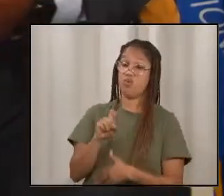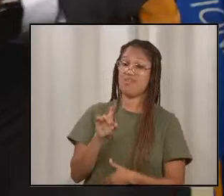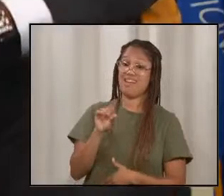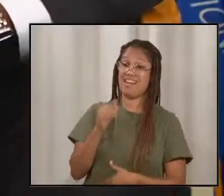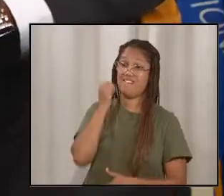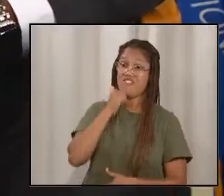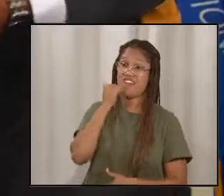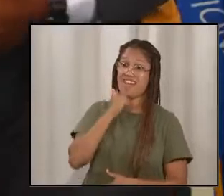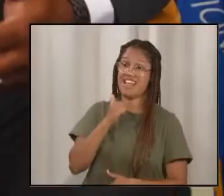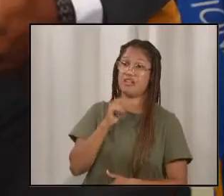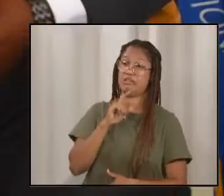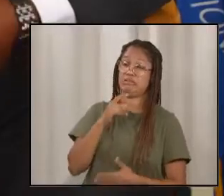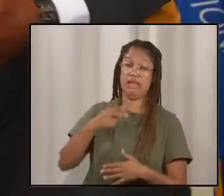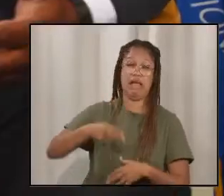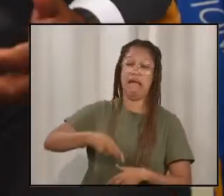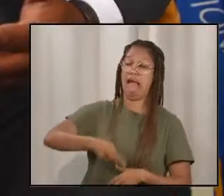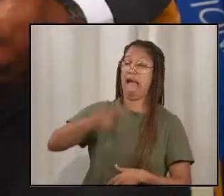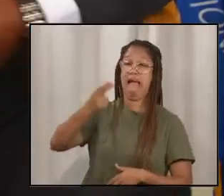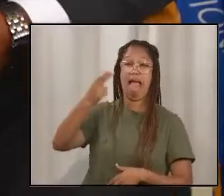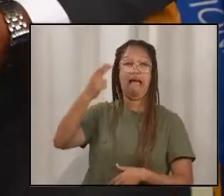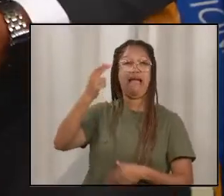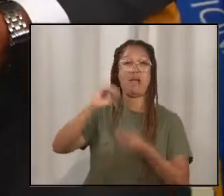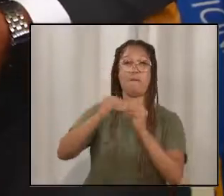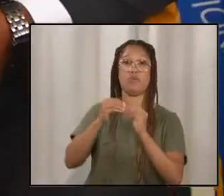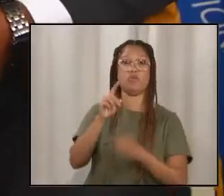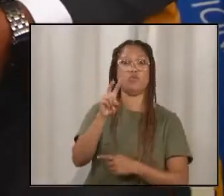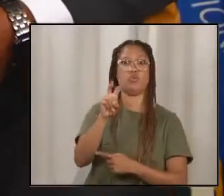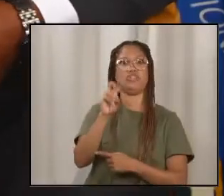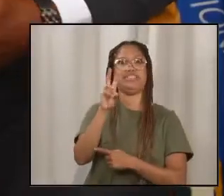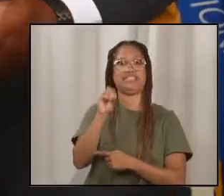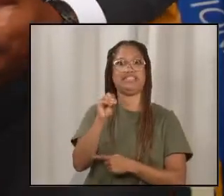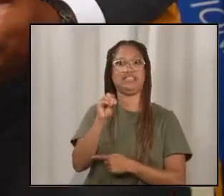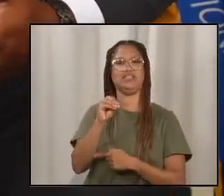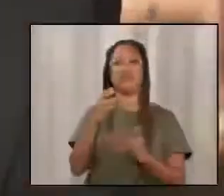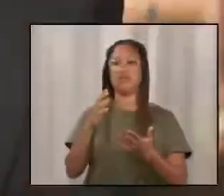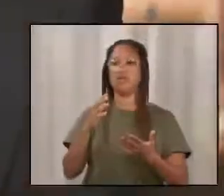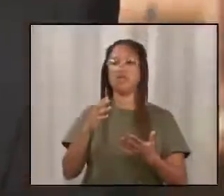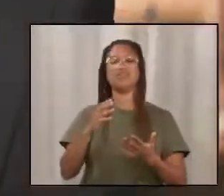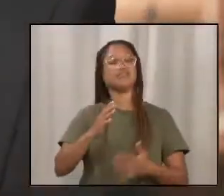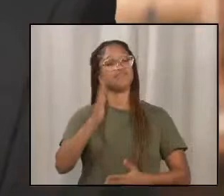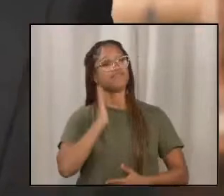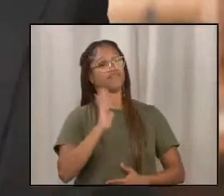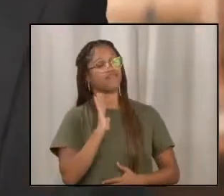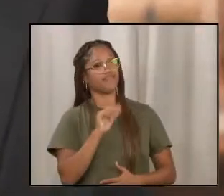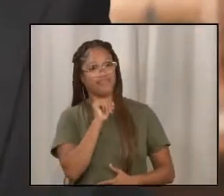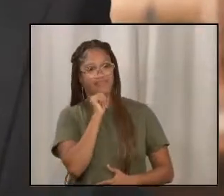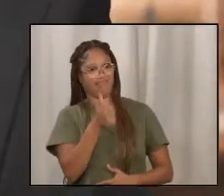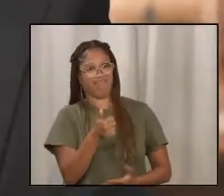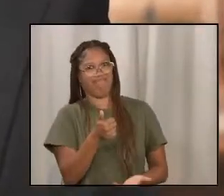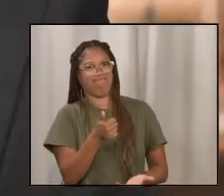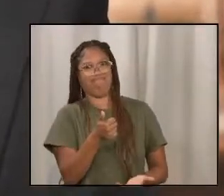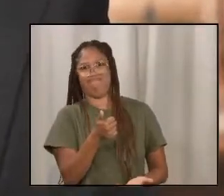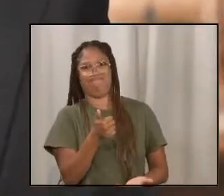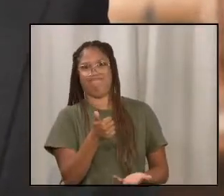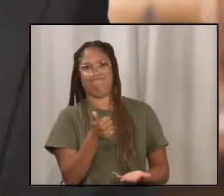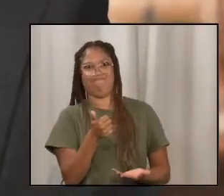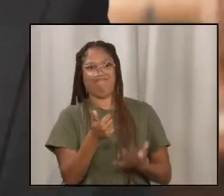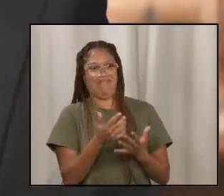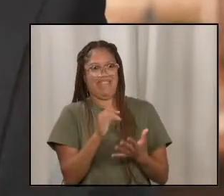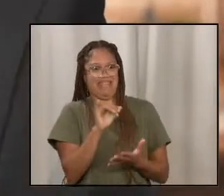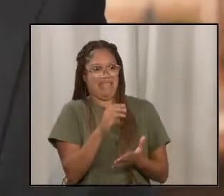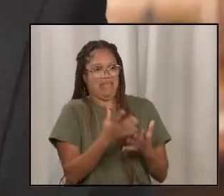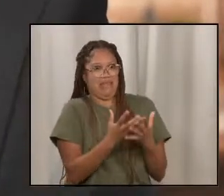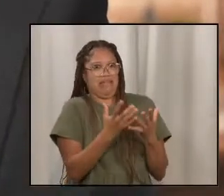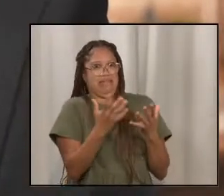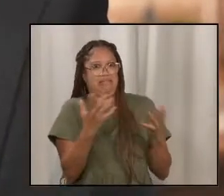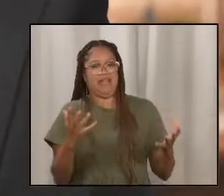as 260. 260 a day. We didn't have numbers like that before. And so the role has changed, and what I